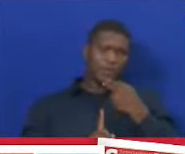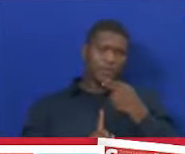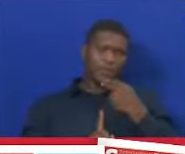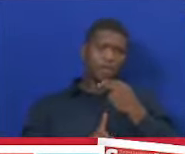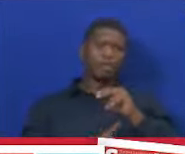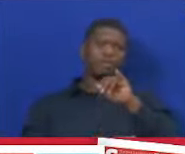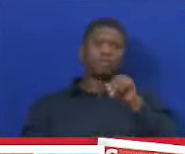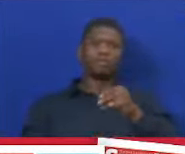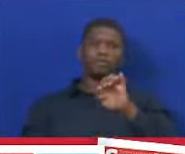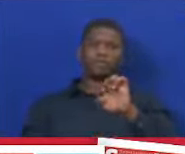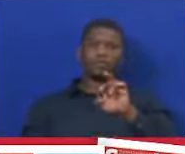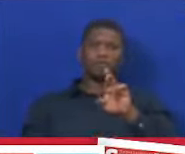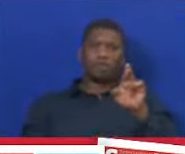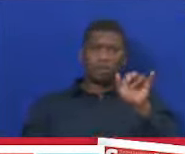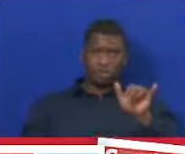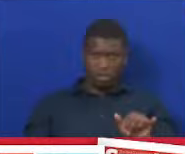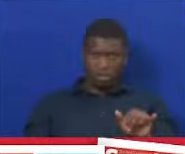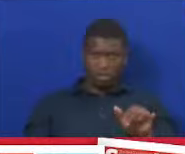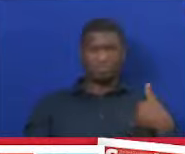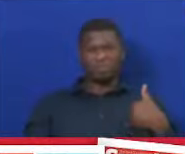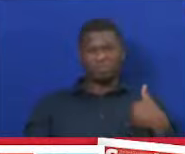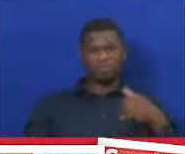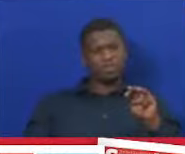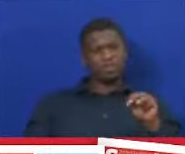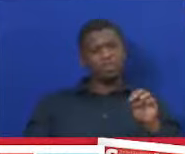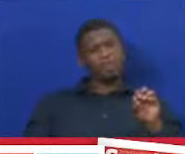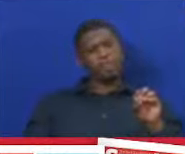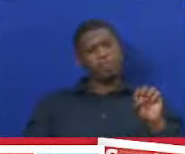and we were informed that